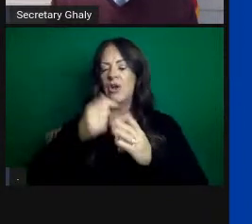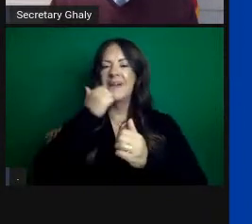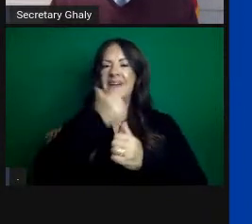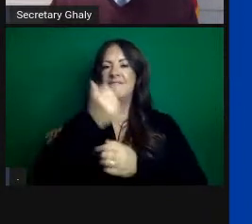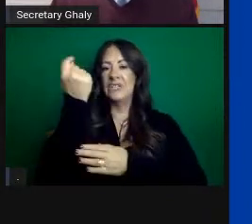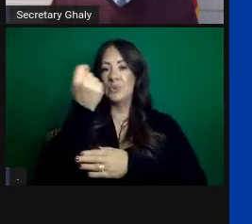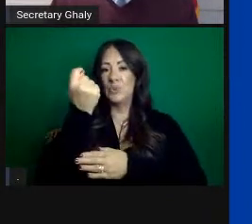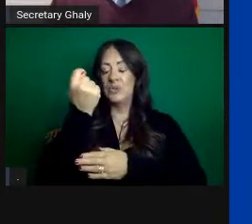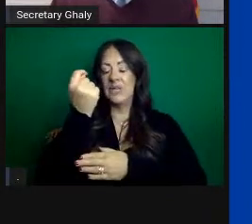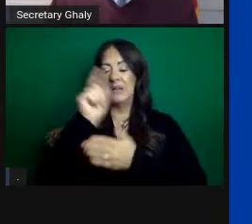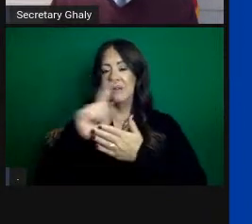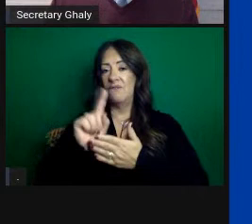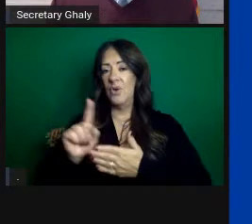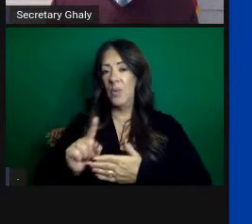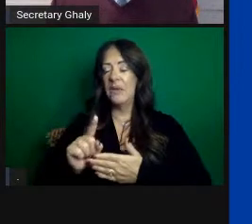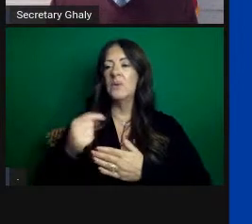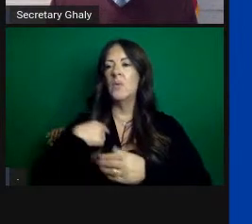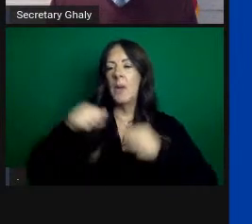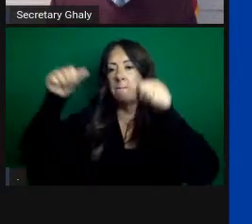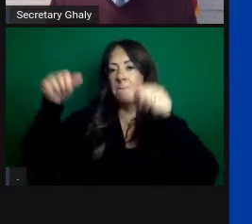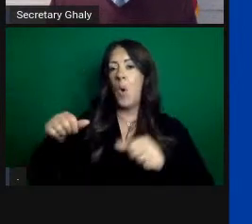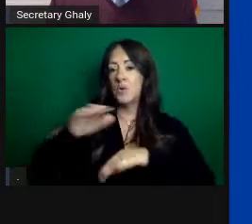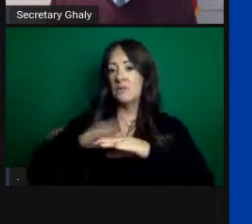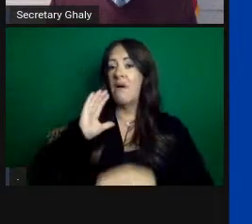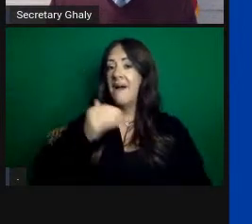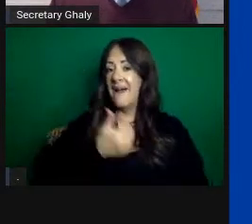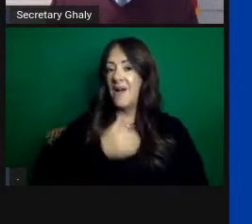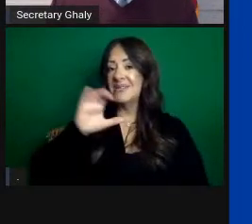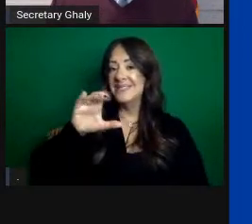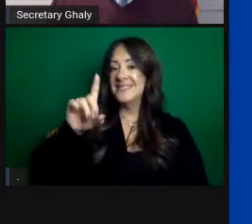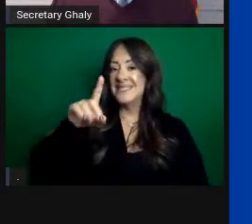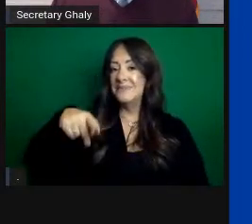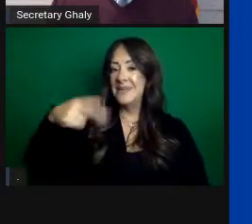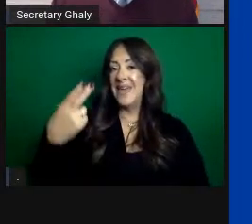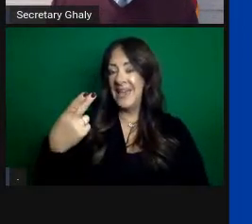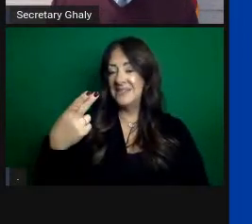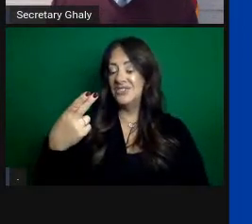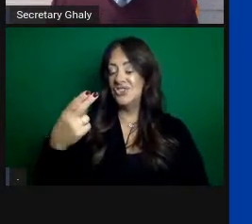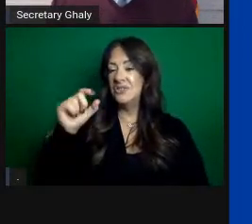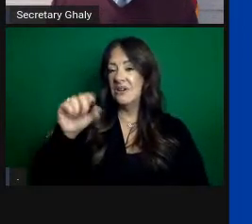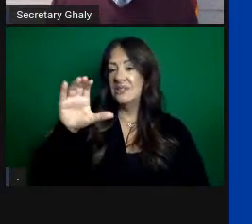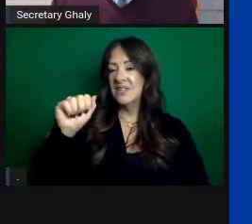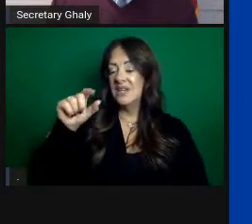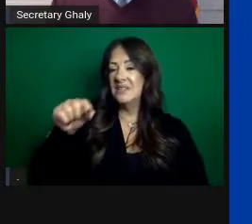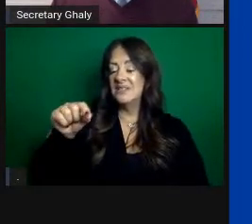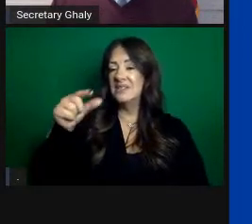week. It stays up the whole time on our CDPH website, some of it on the